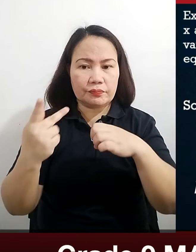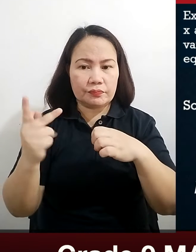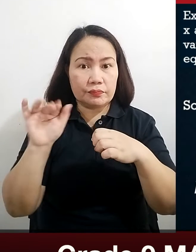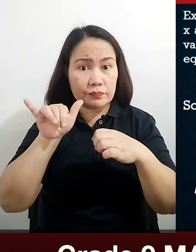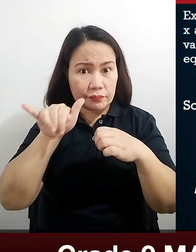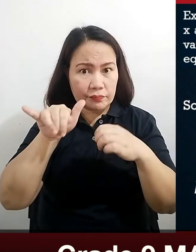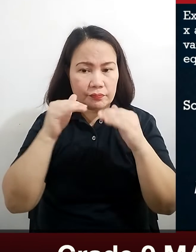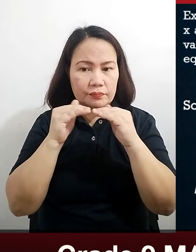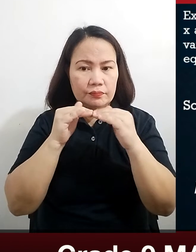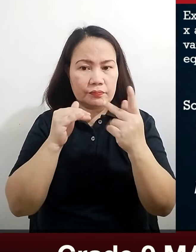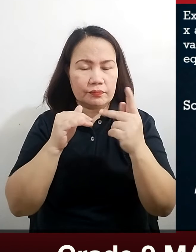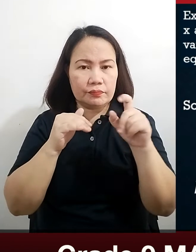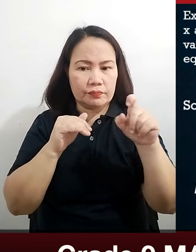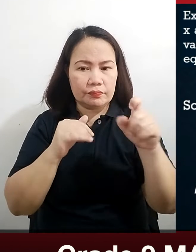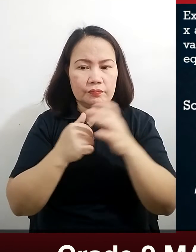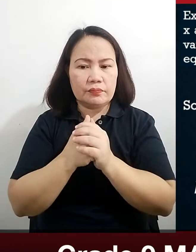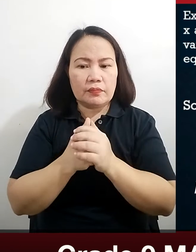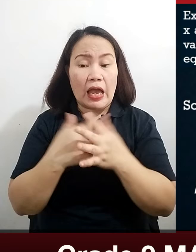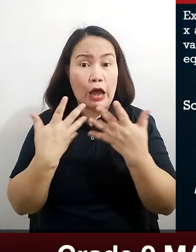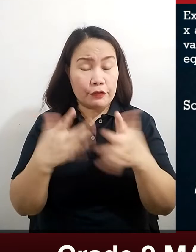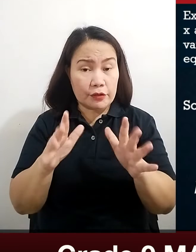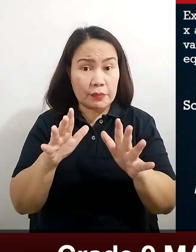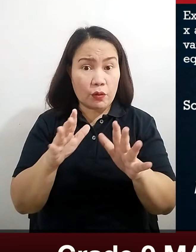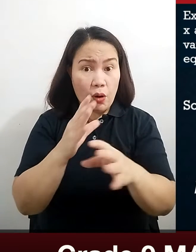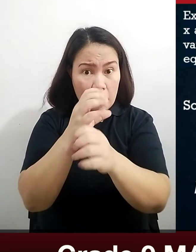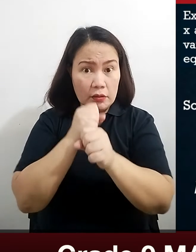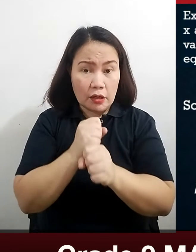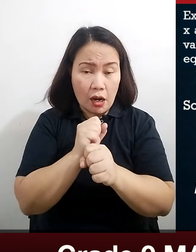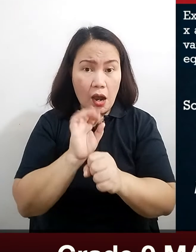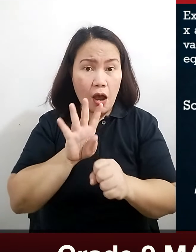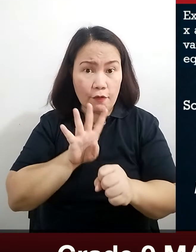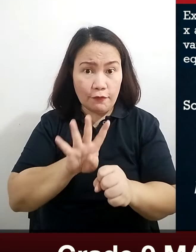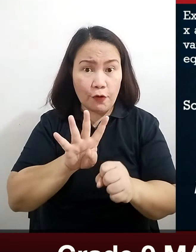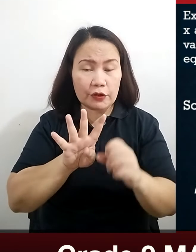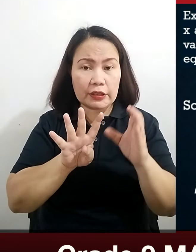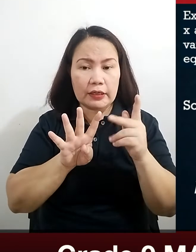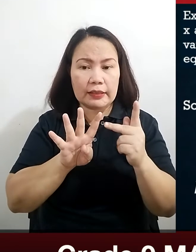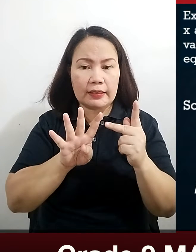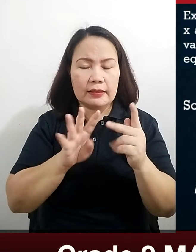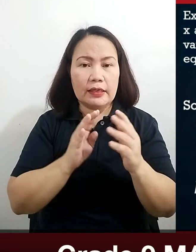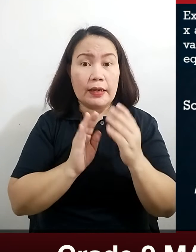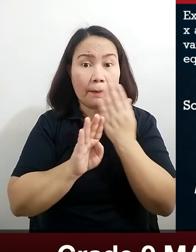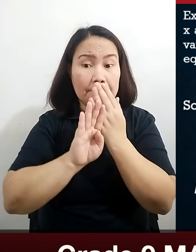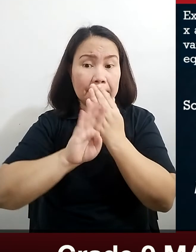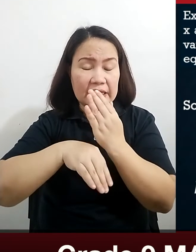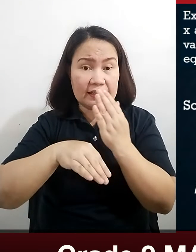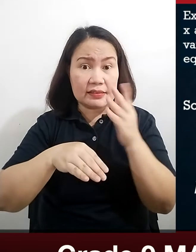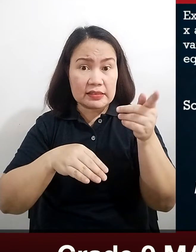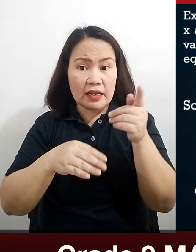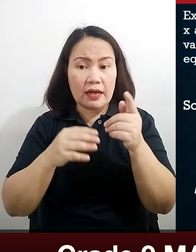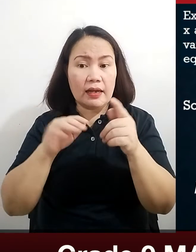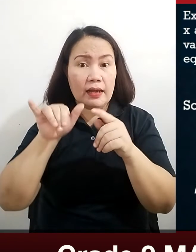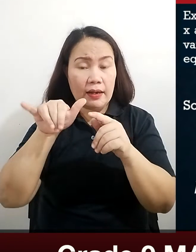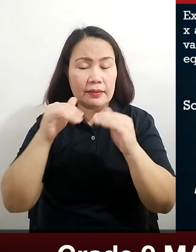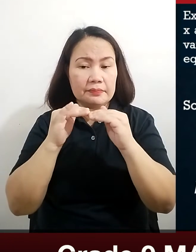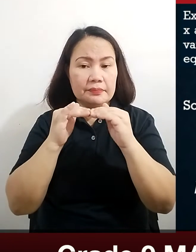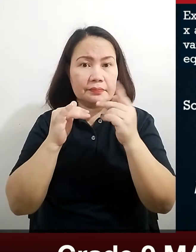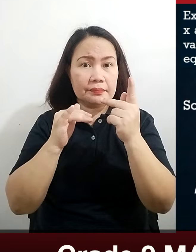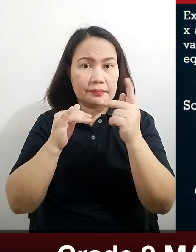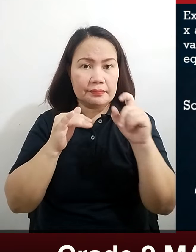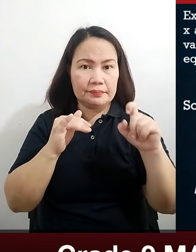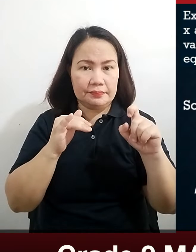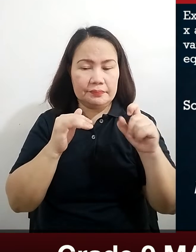of variation, so, pagkakuha natin, after makuha yung constant, babalik kayo dito para makuha natin yung equation